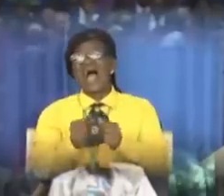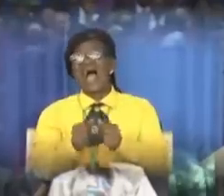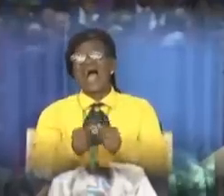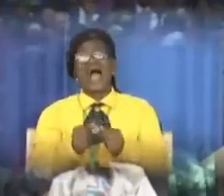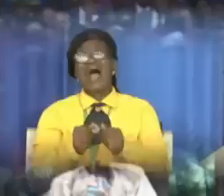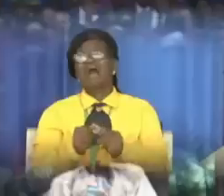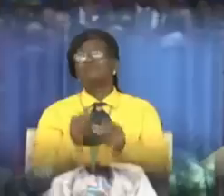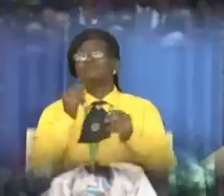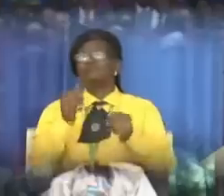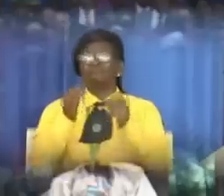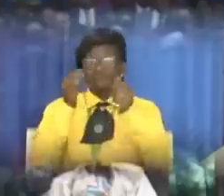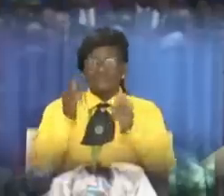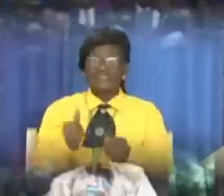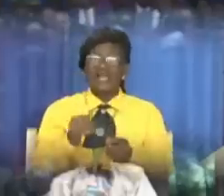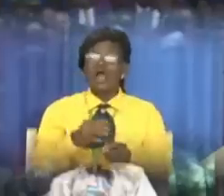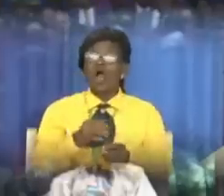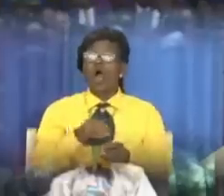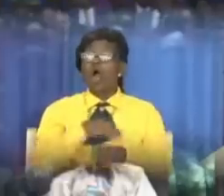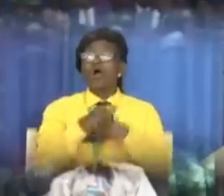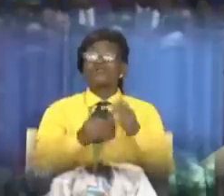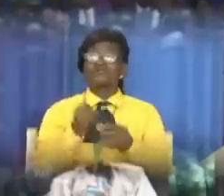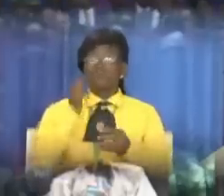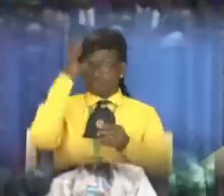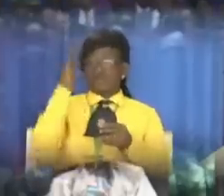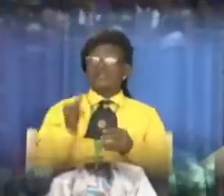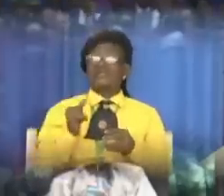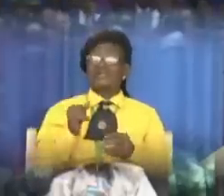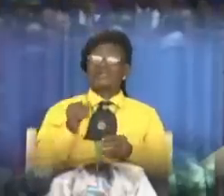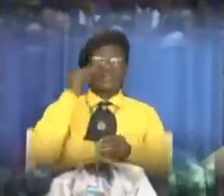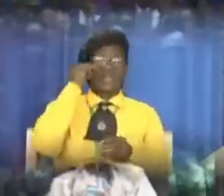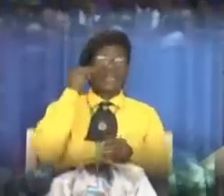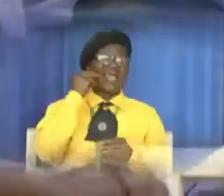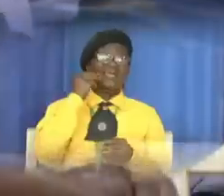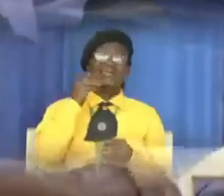a sudden, the headlamps went out.